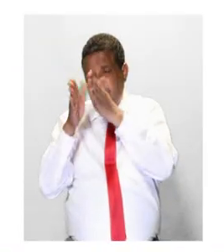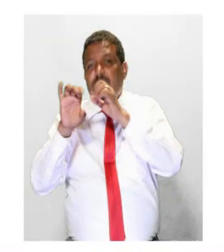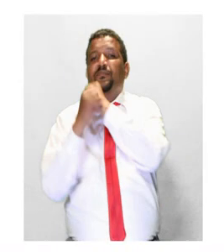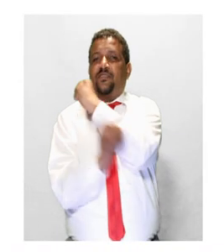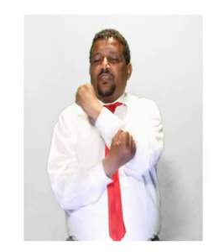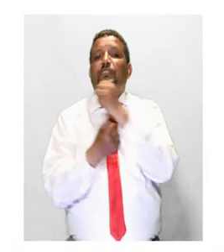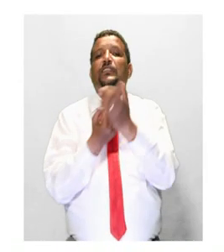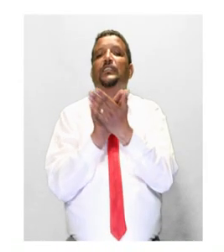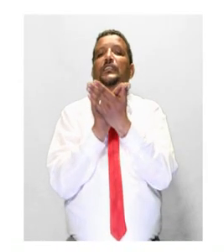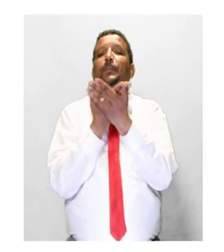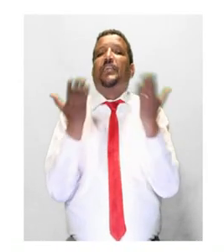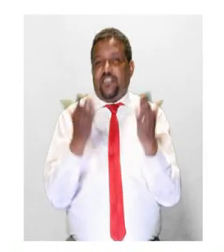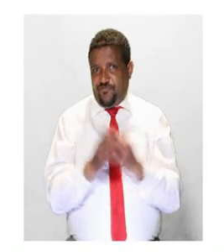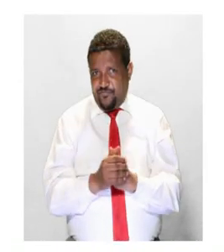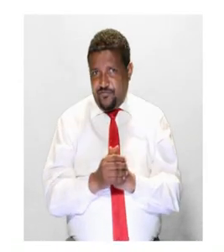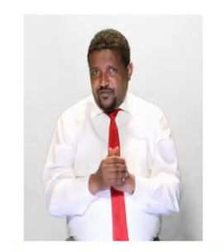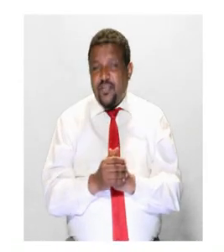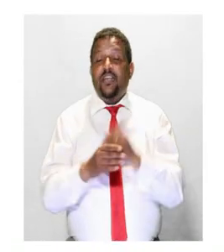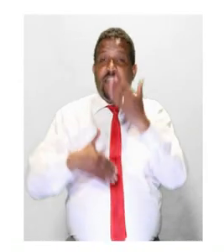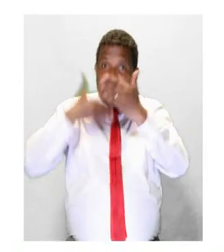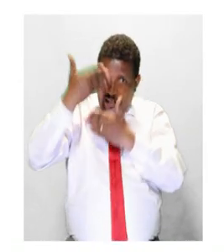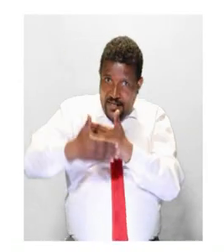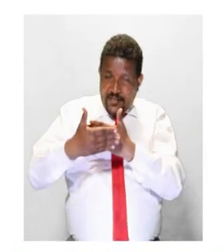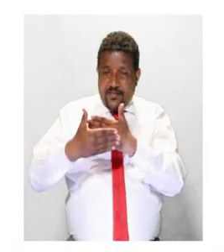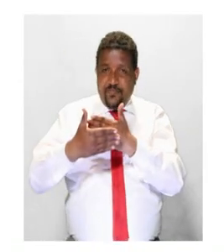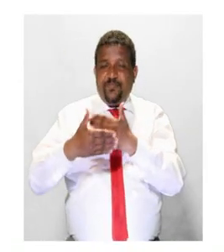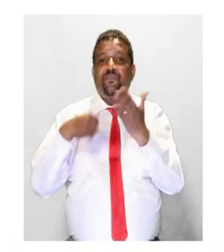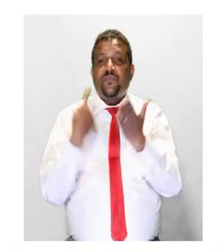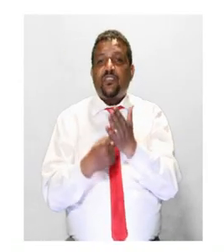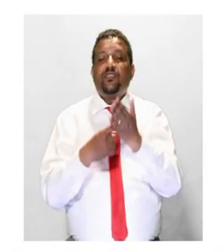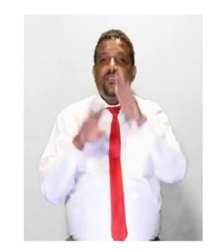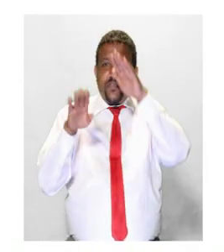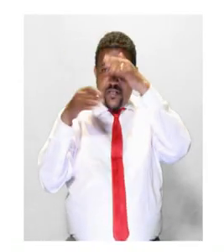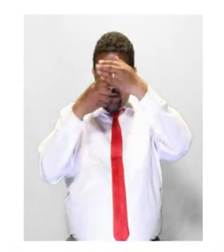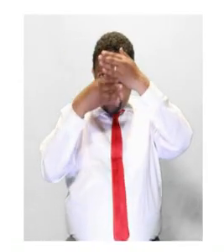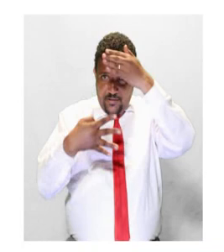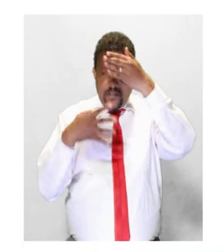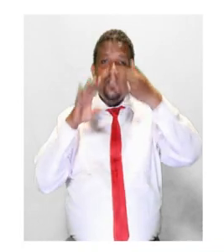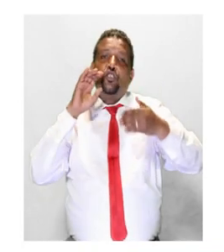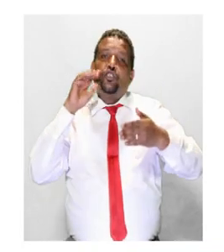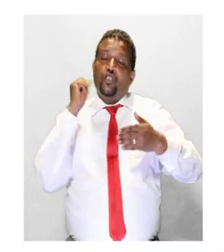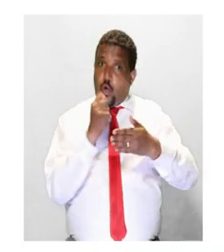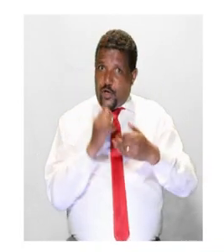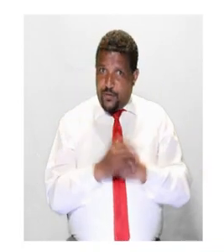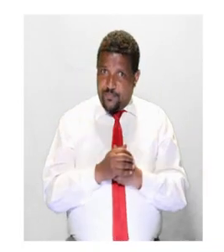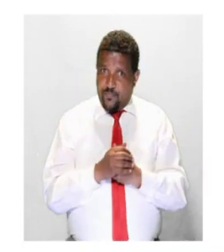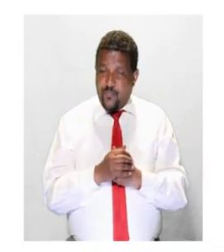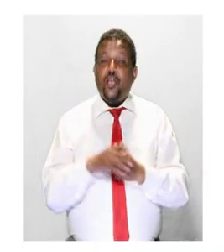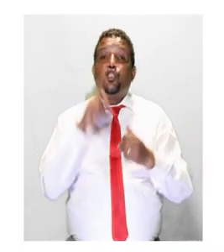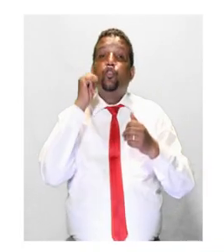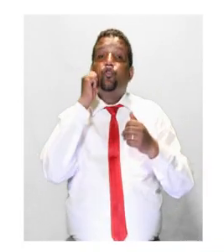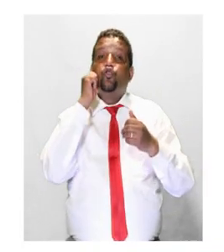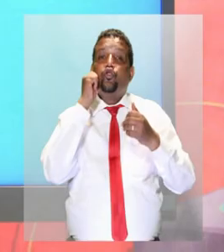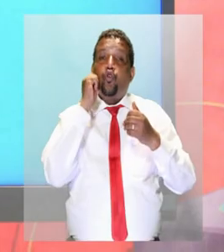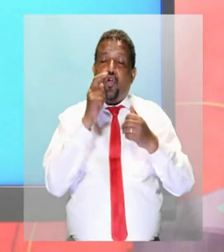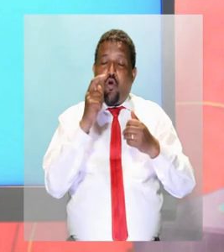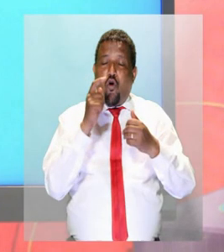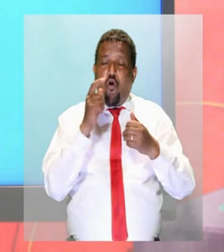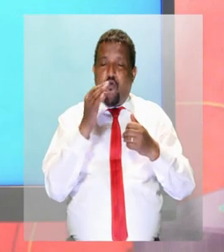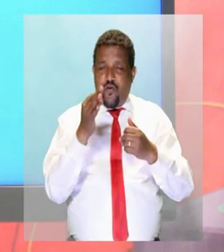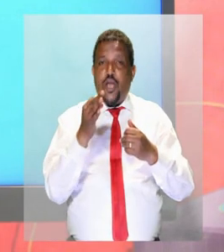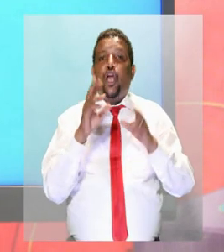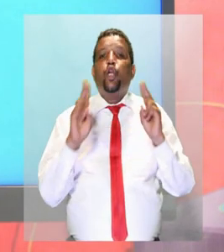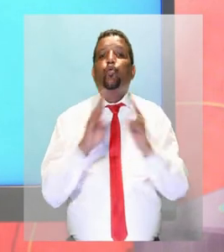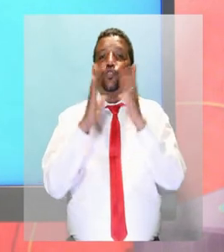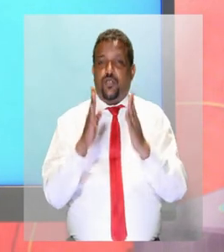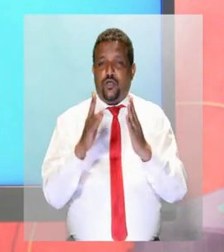is subjective. Next, under this theory, under the theory of utilities, we are going to see